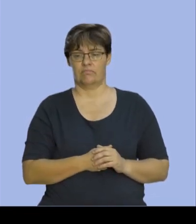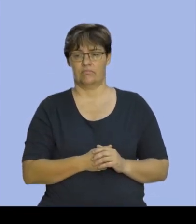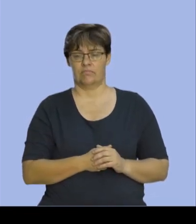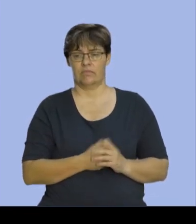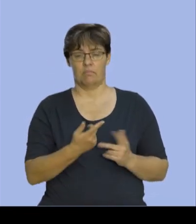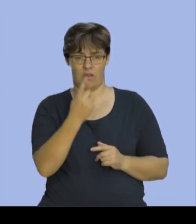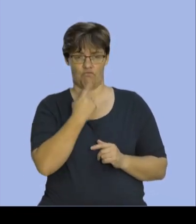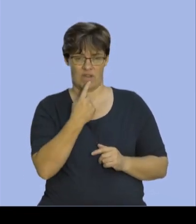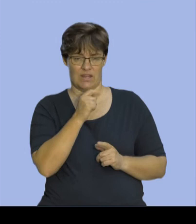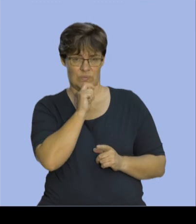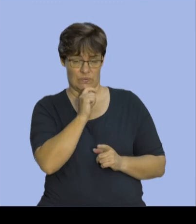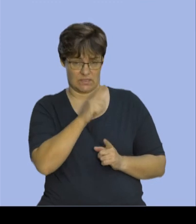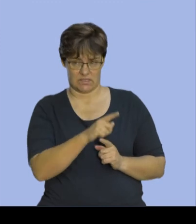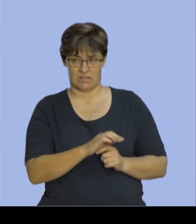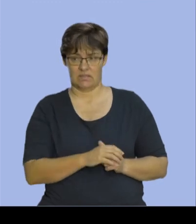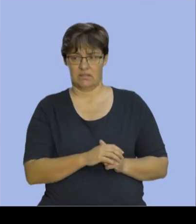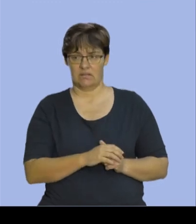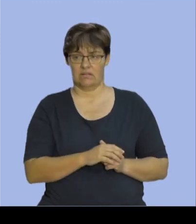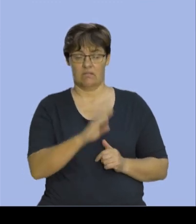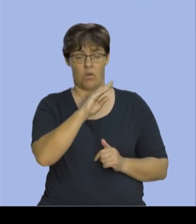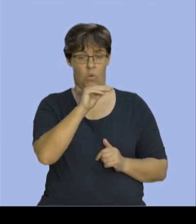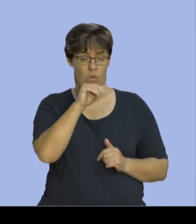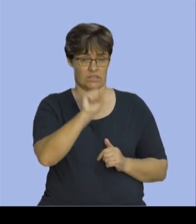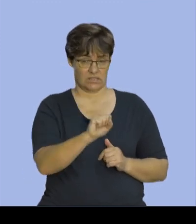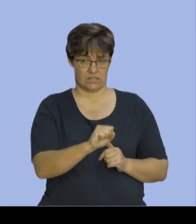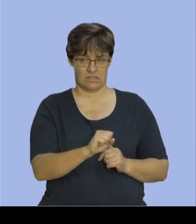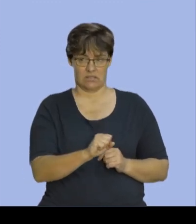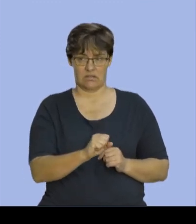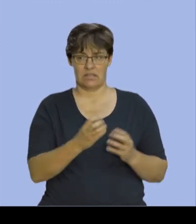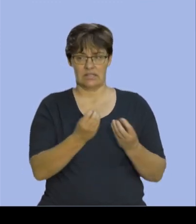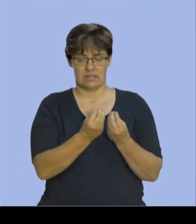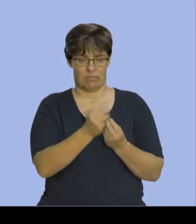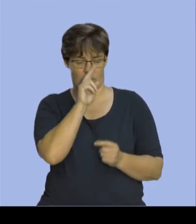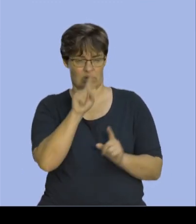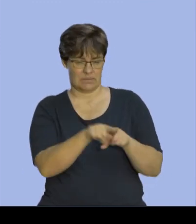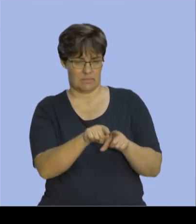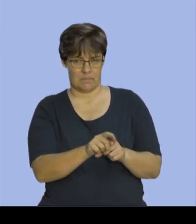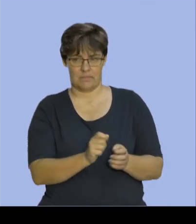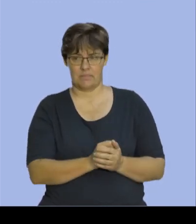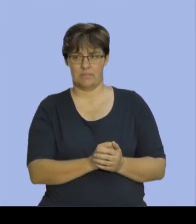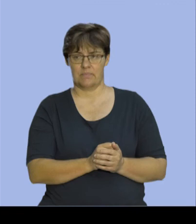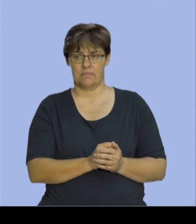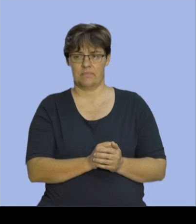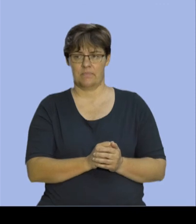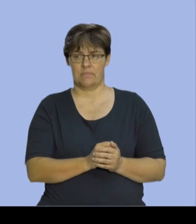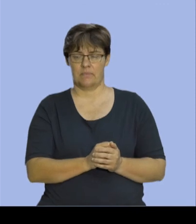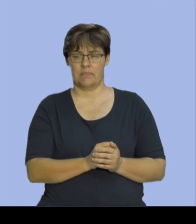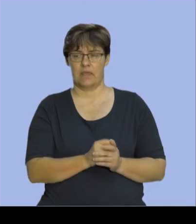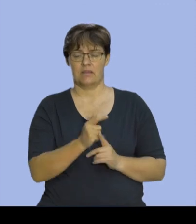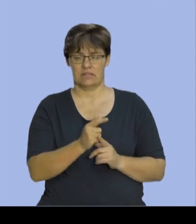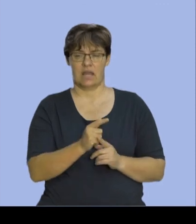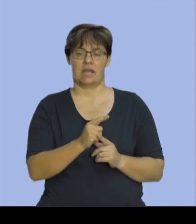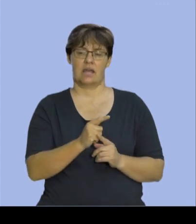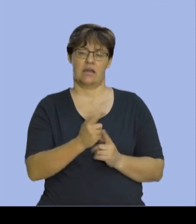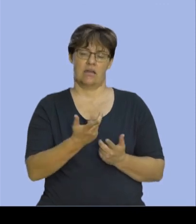my red, and then with the cos graph, it will look something like this. That's the mother graph